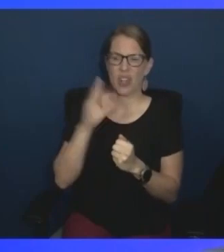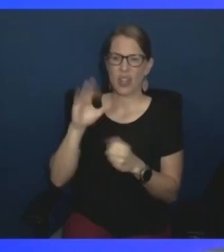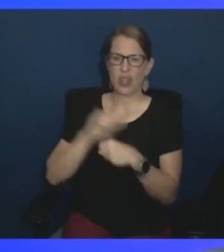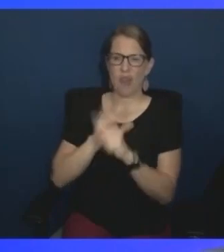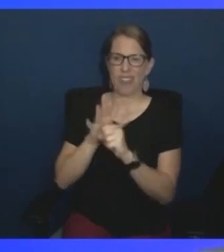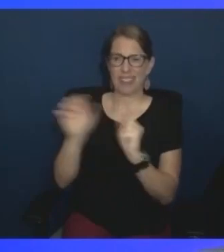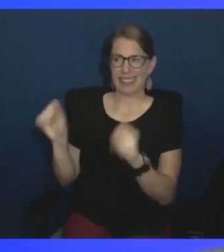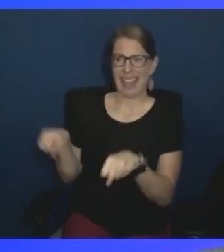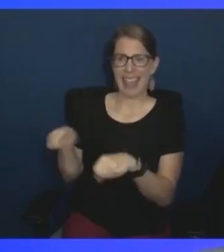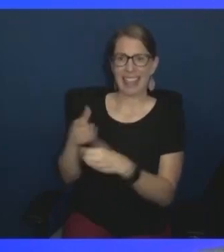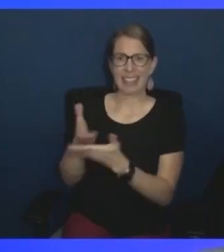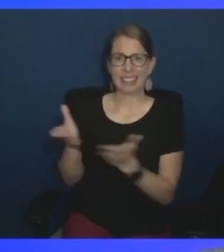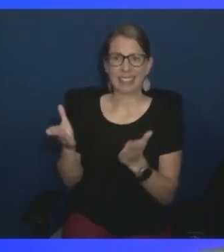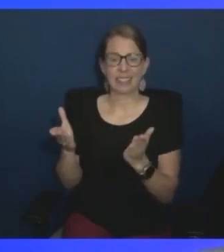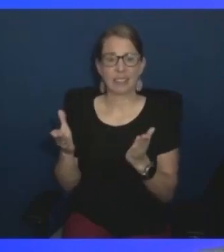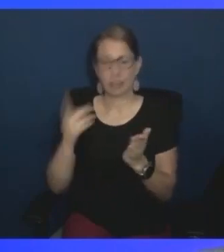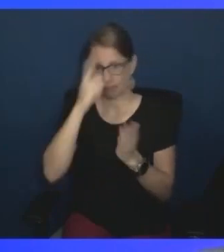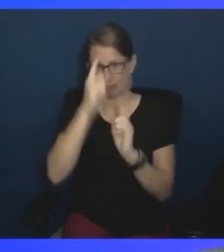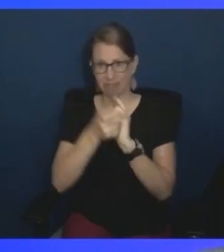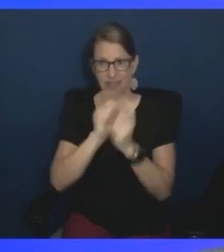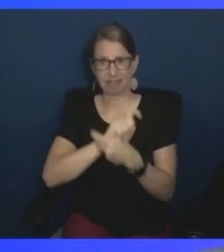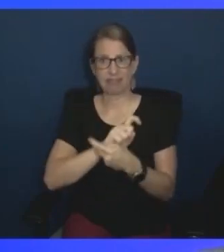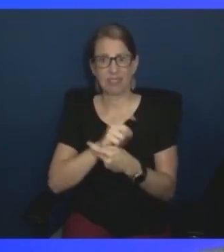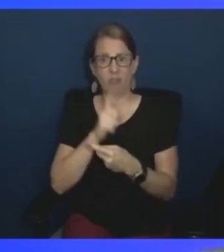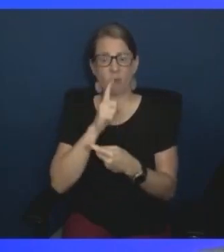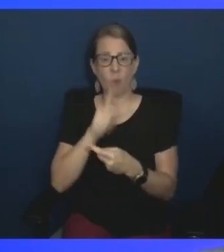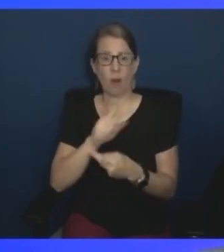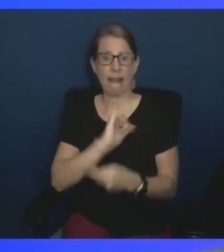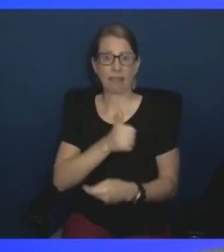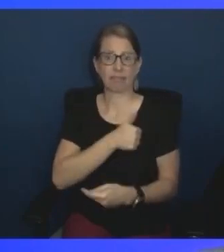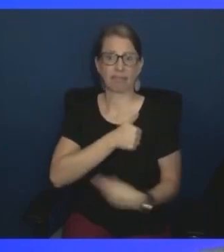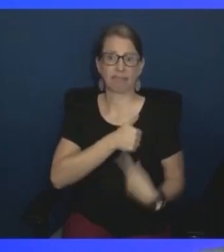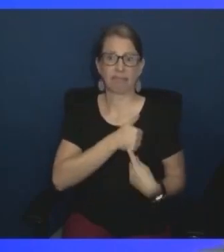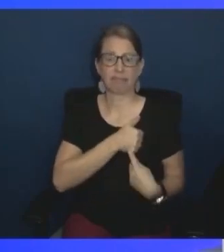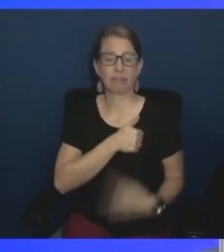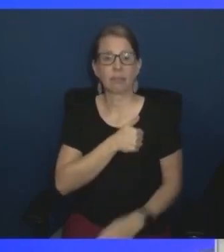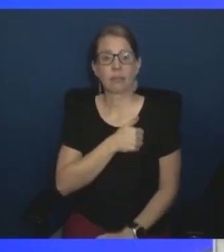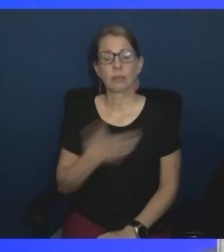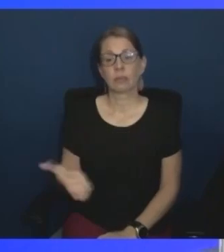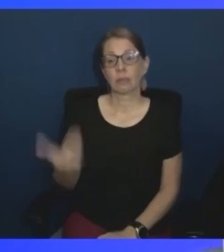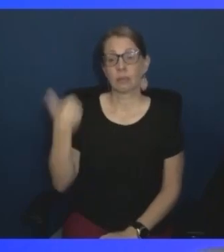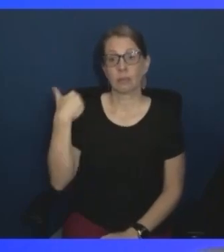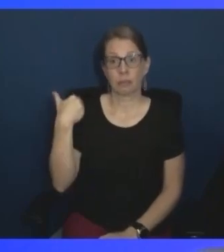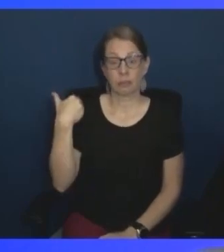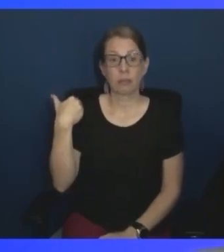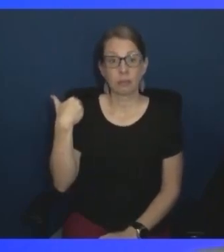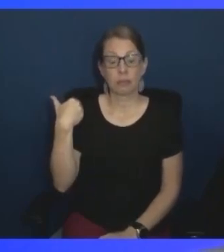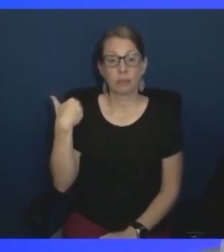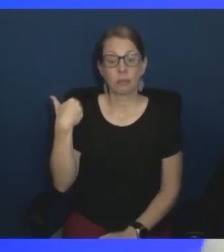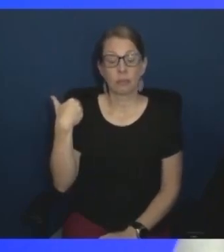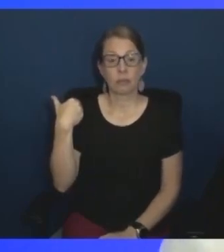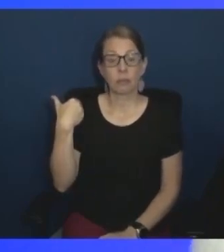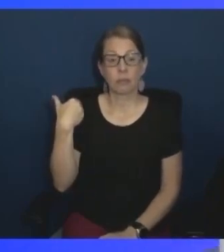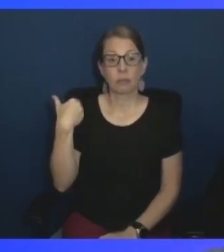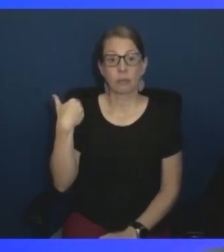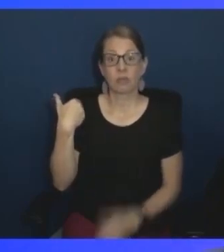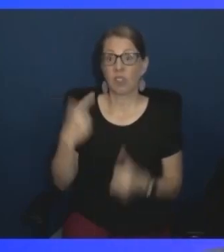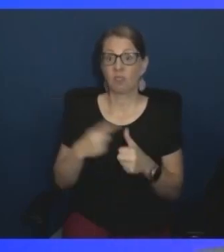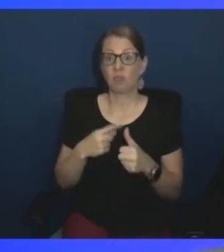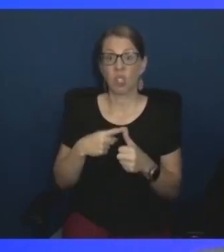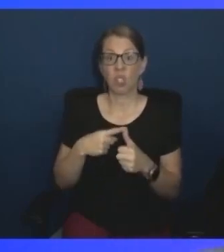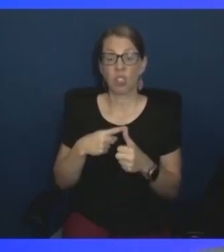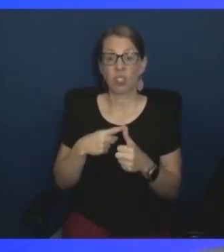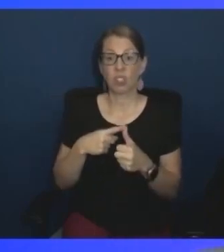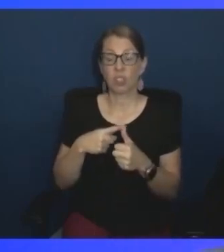changed the landscape. Early on, around the times that we were getting our first round of vaccination in